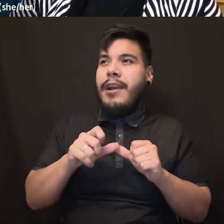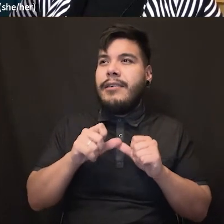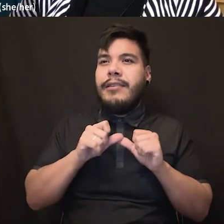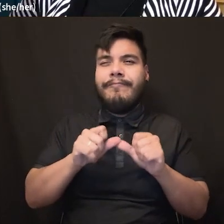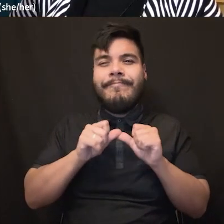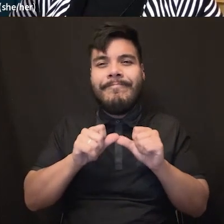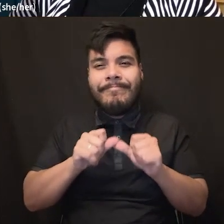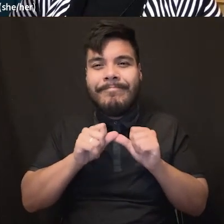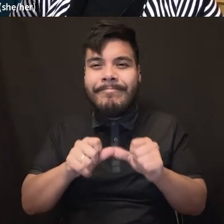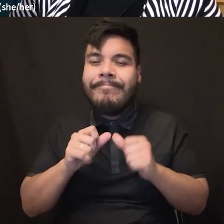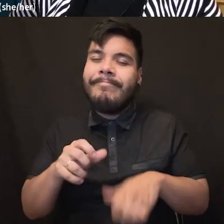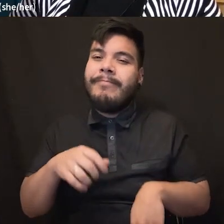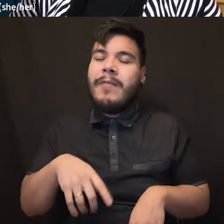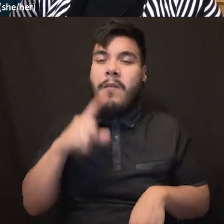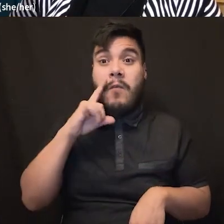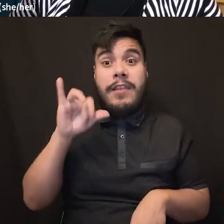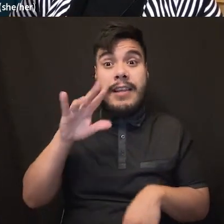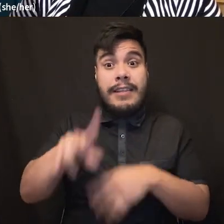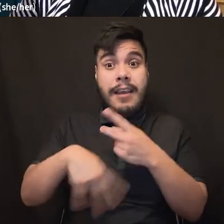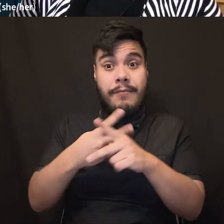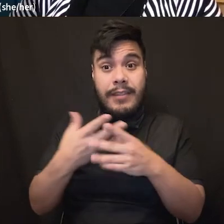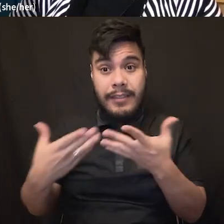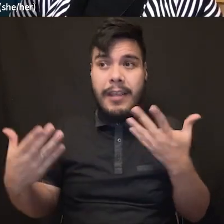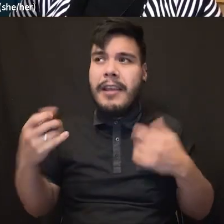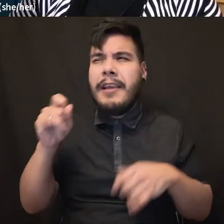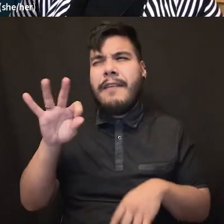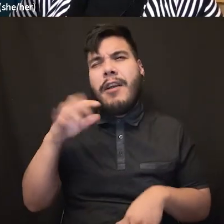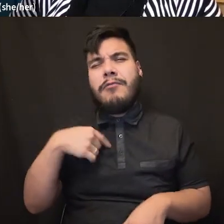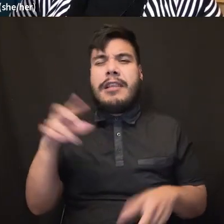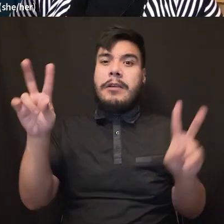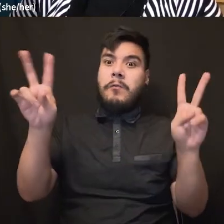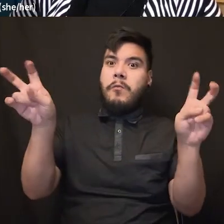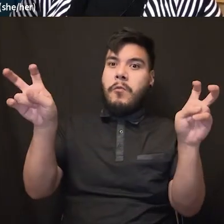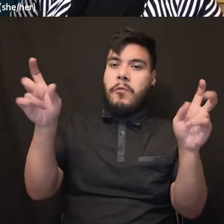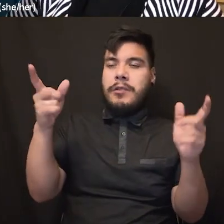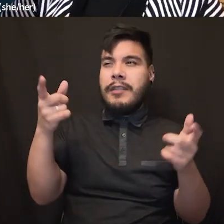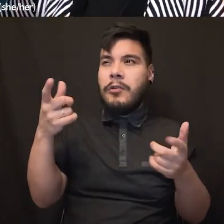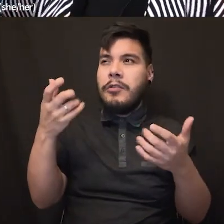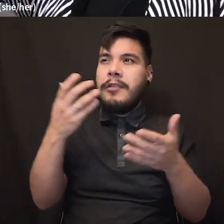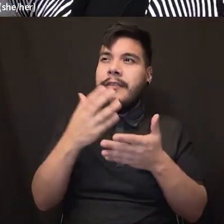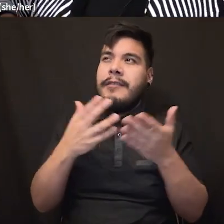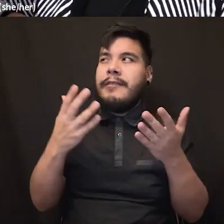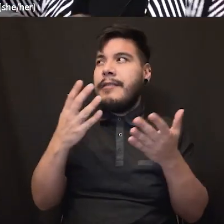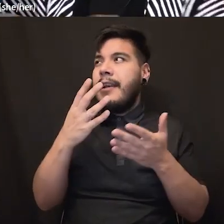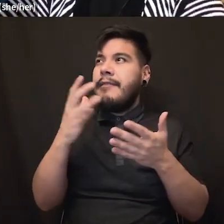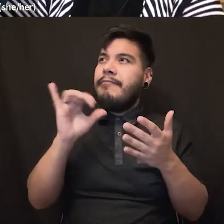things. And I think if I was putting quotes around it or like in some way selling